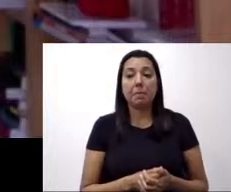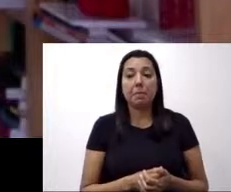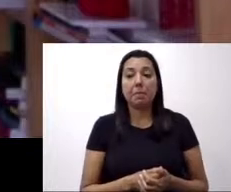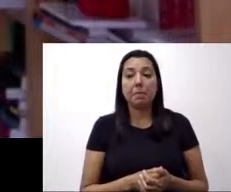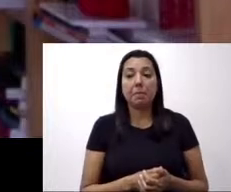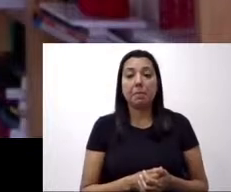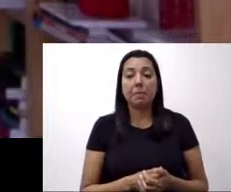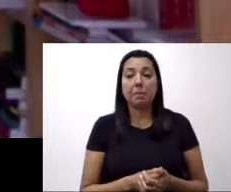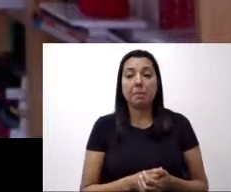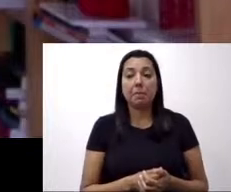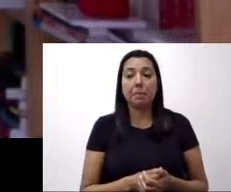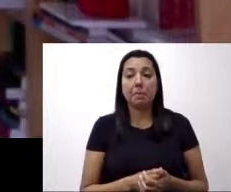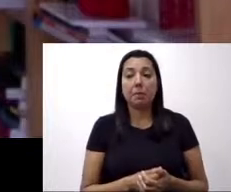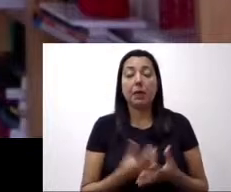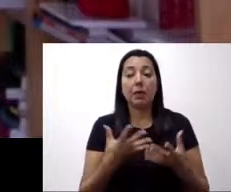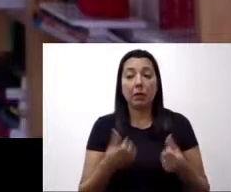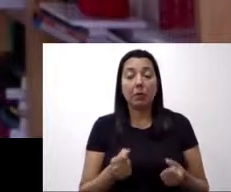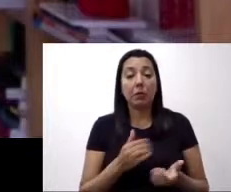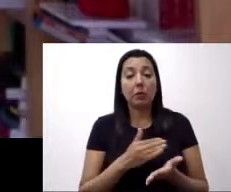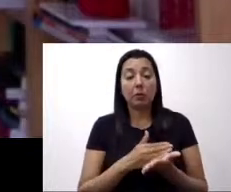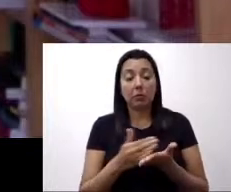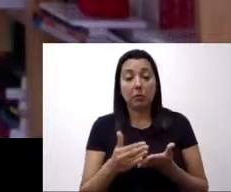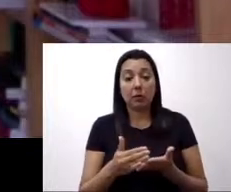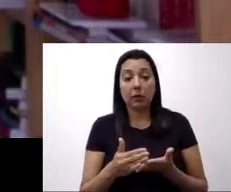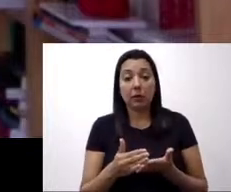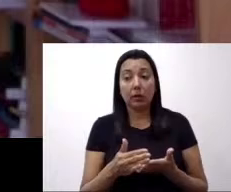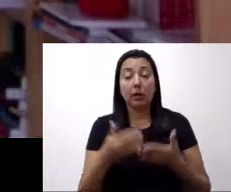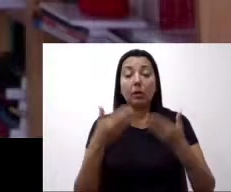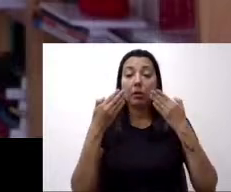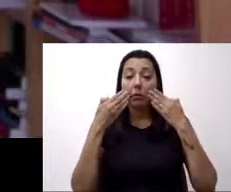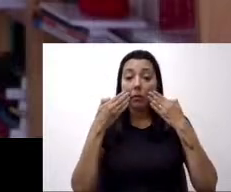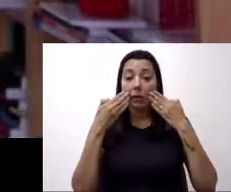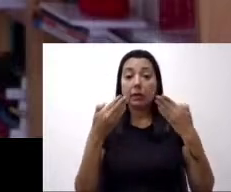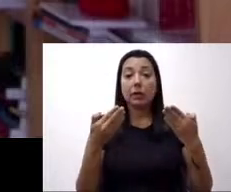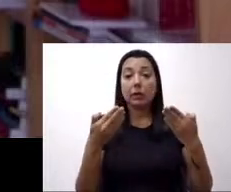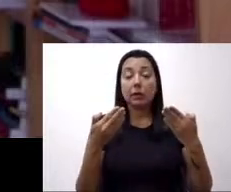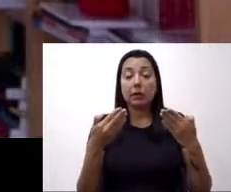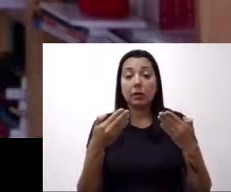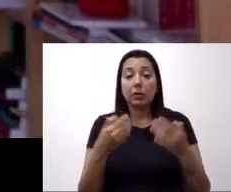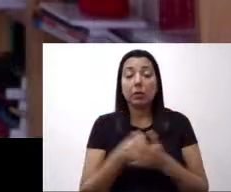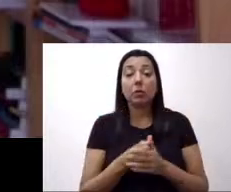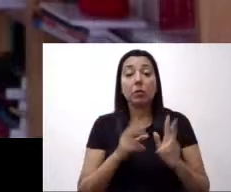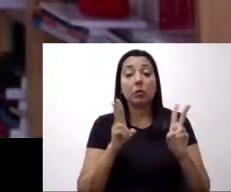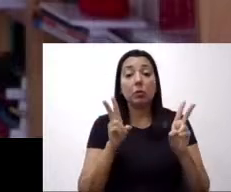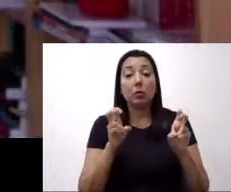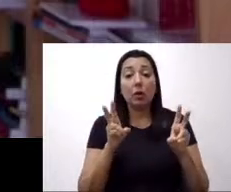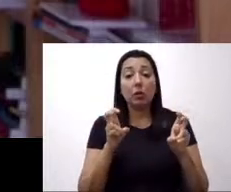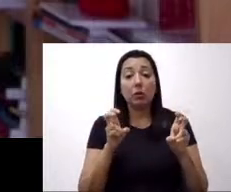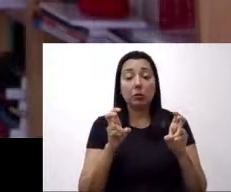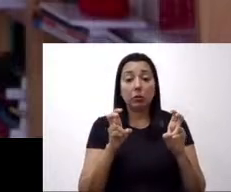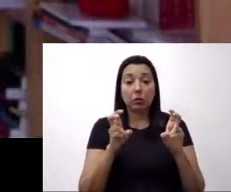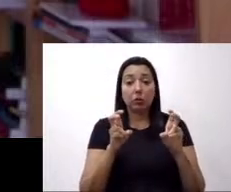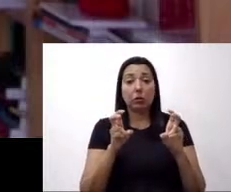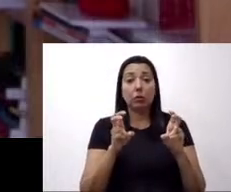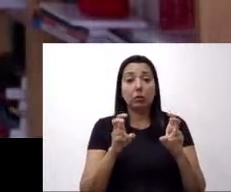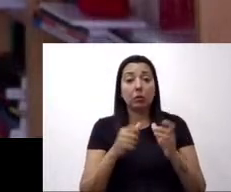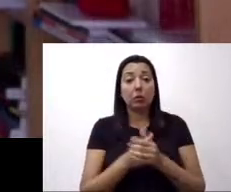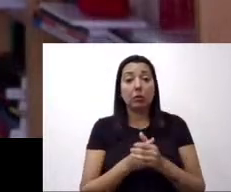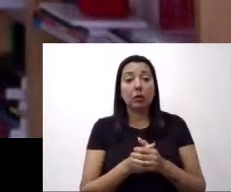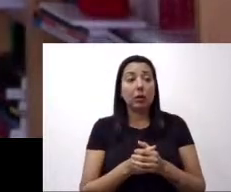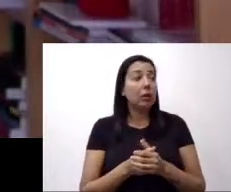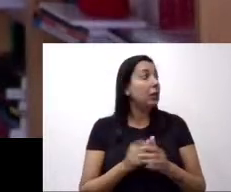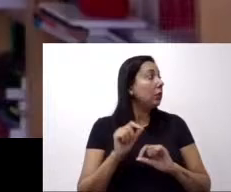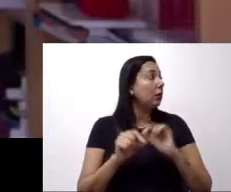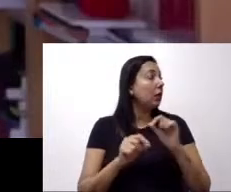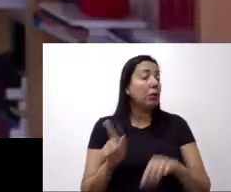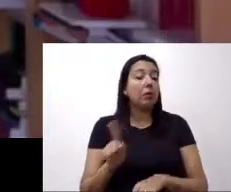with the presentation of the pragmatist approach by Philippe Zittoun. Philippe Zittoun is professor of political science at the